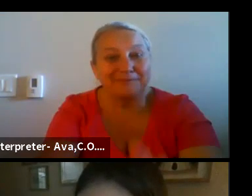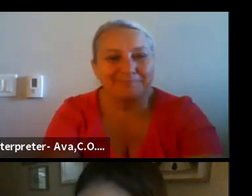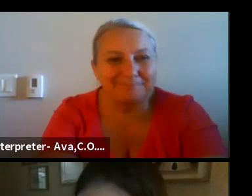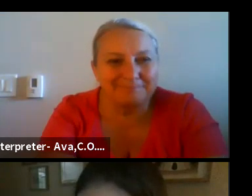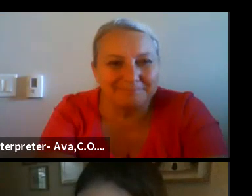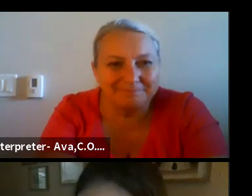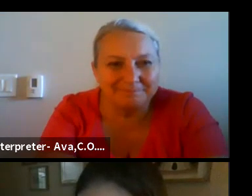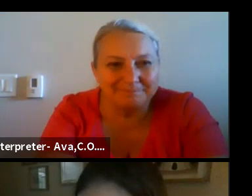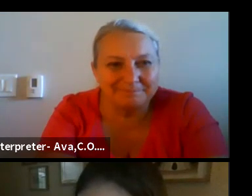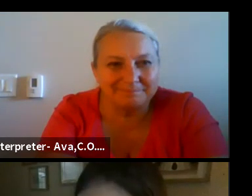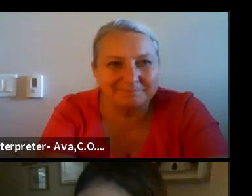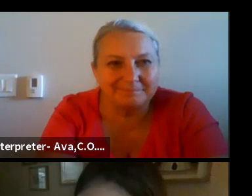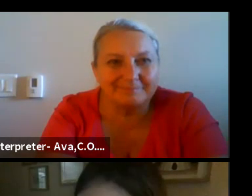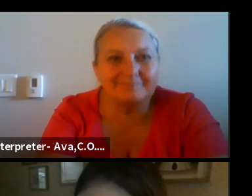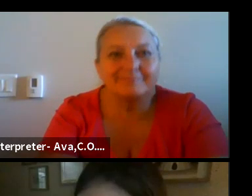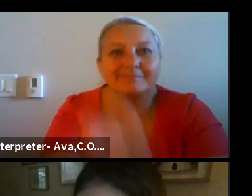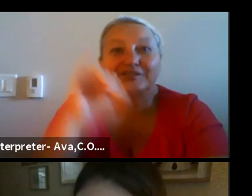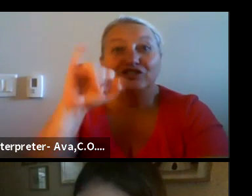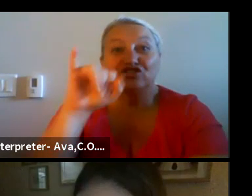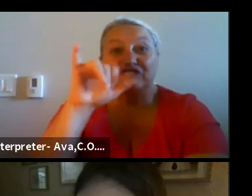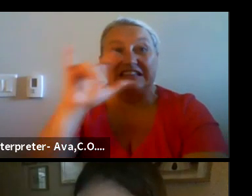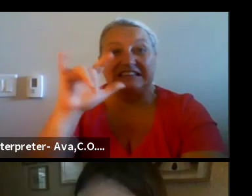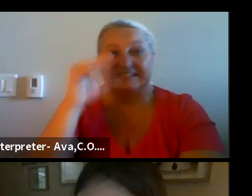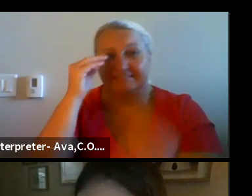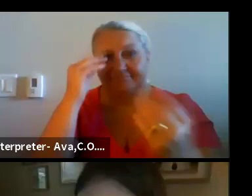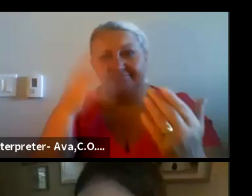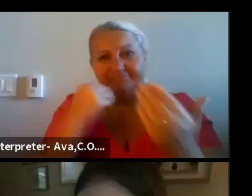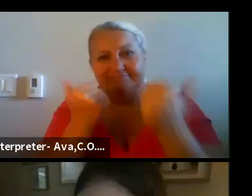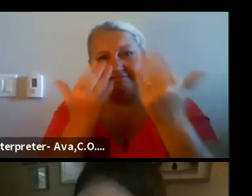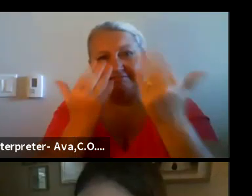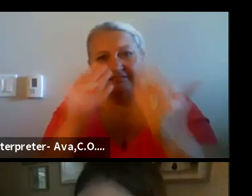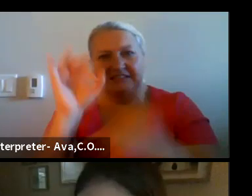So I guess break time now.